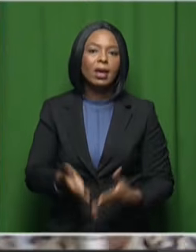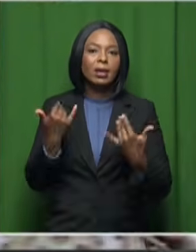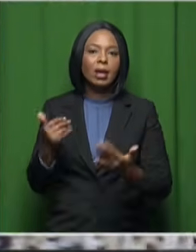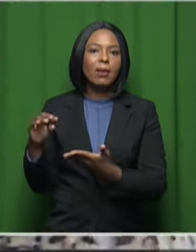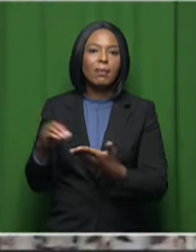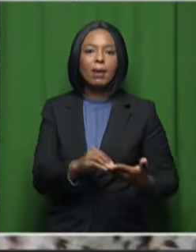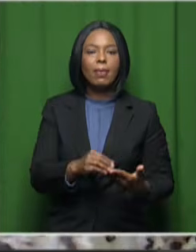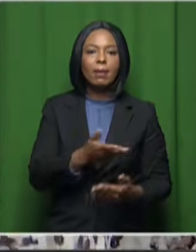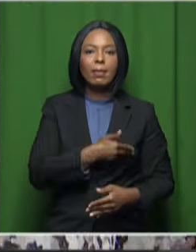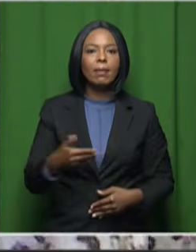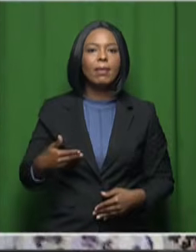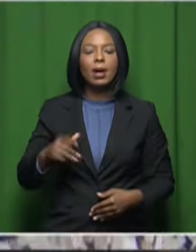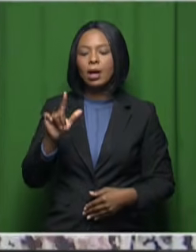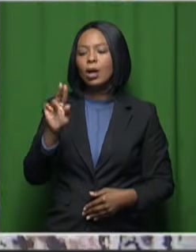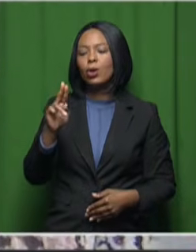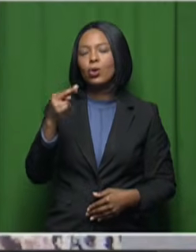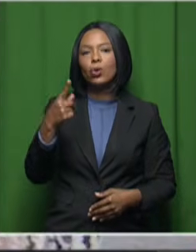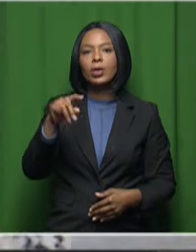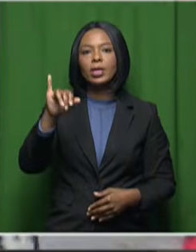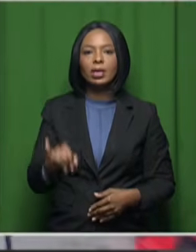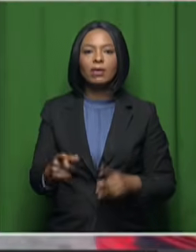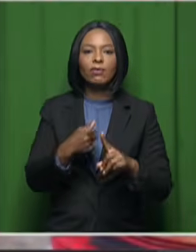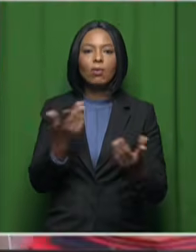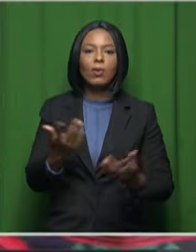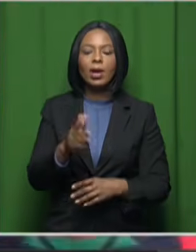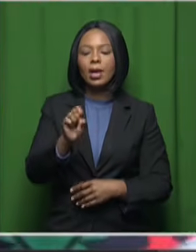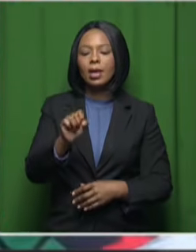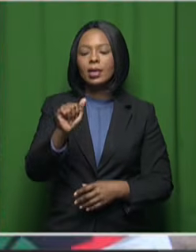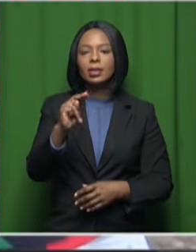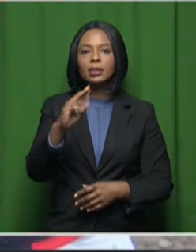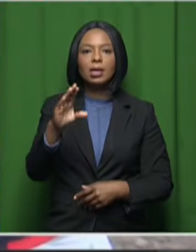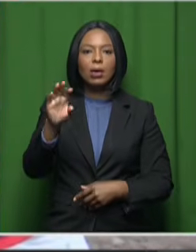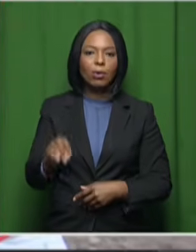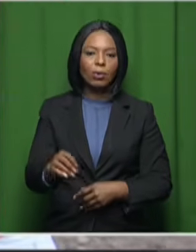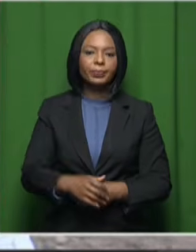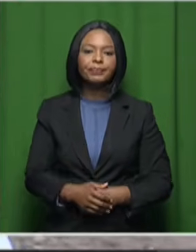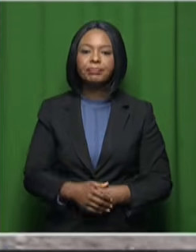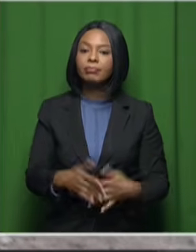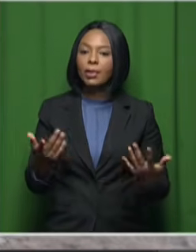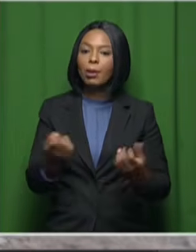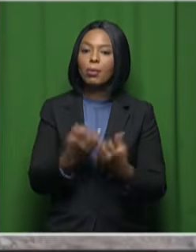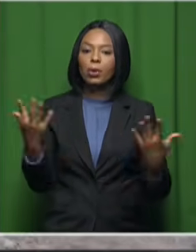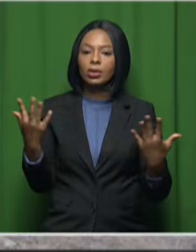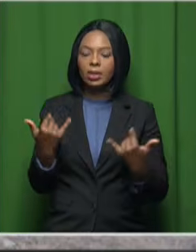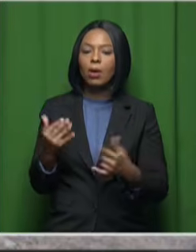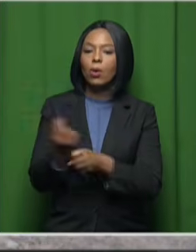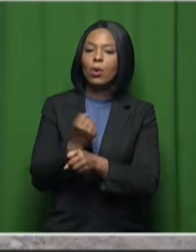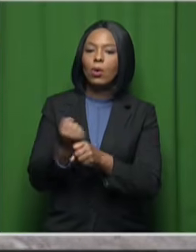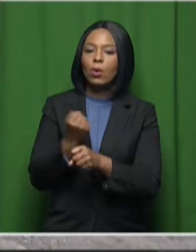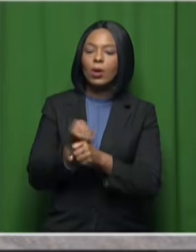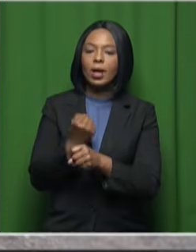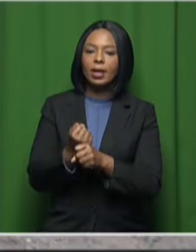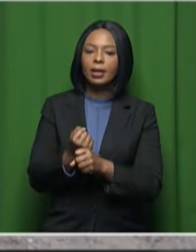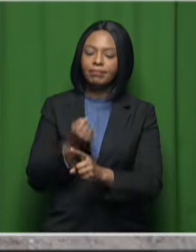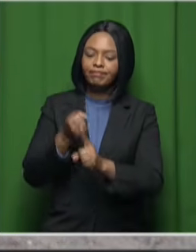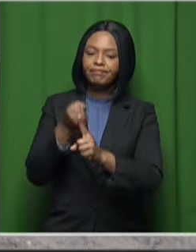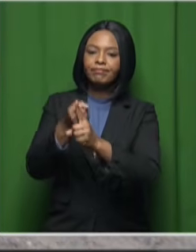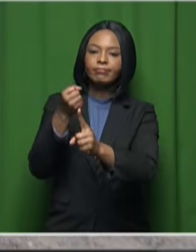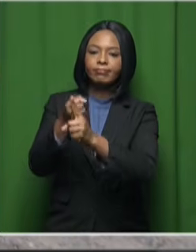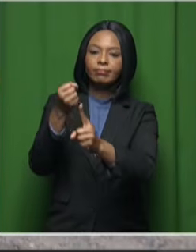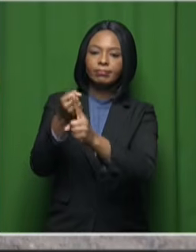in Melungi Tobejane from Sanko. They've really been working very hard in the community addressing